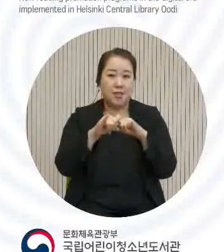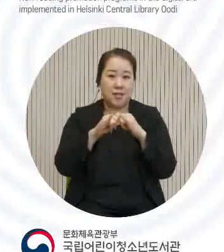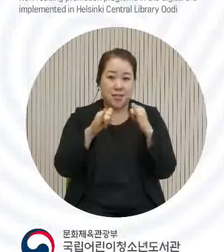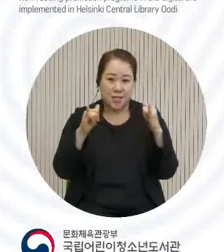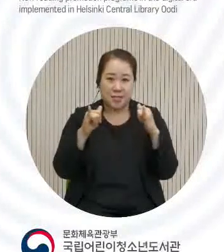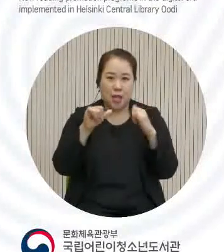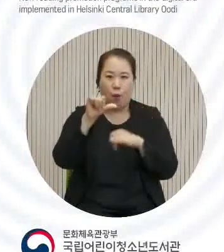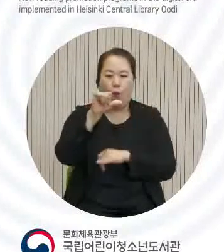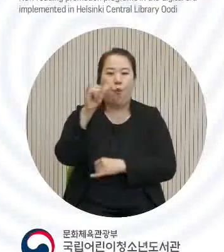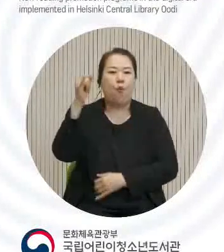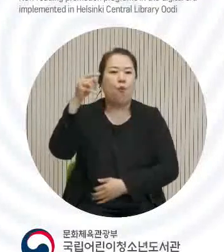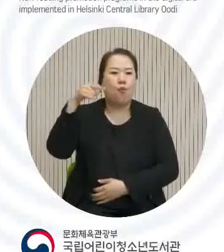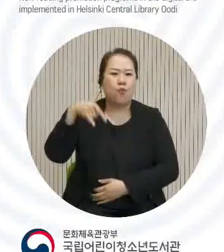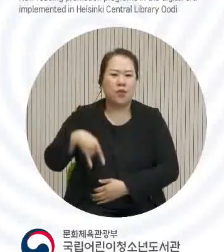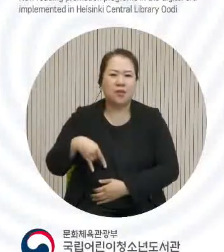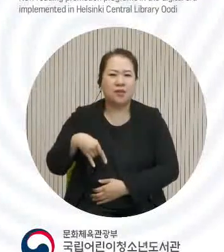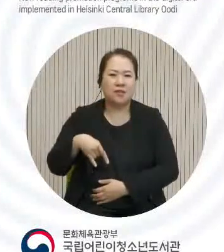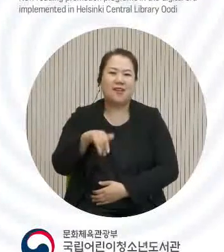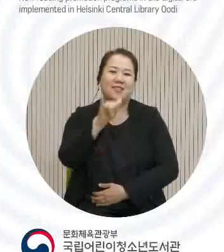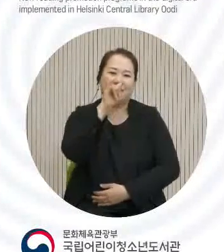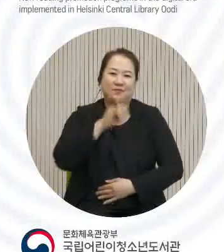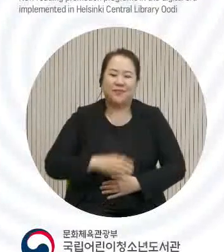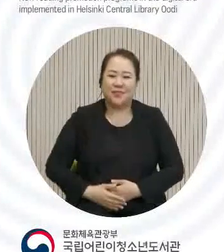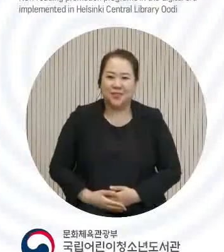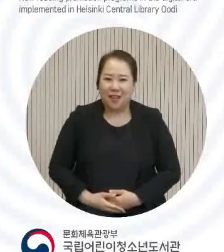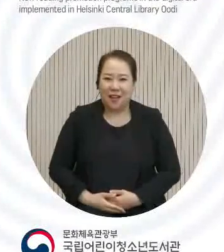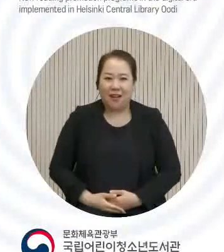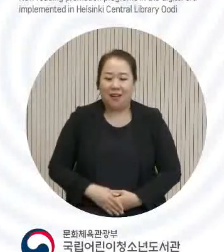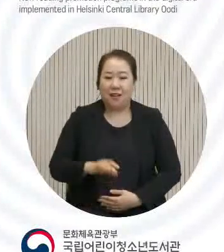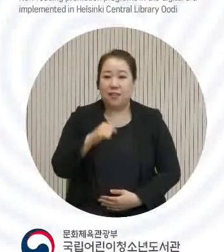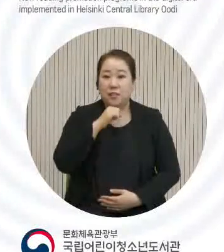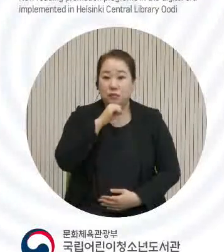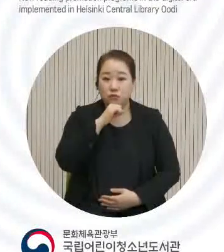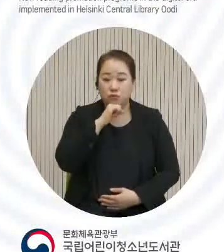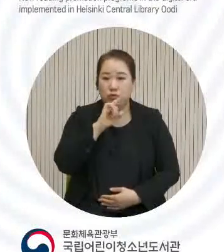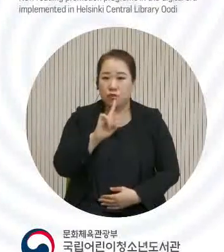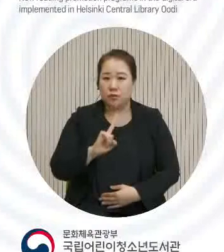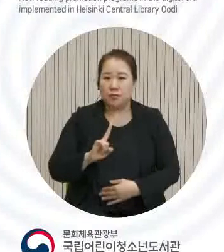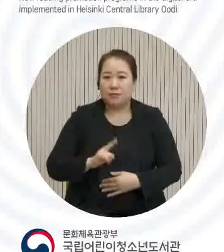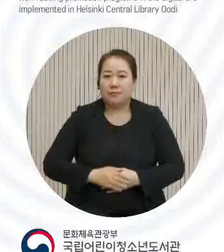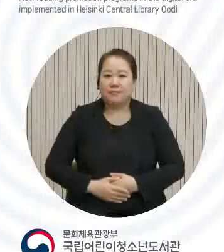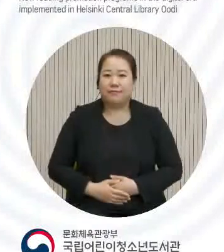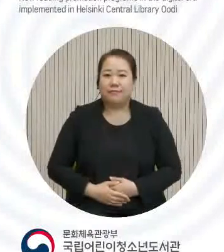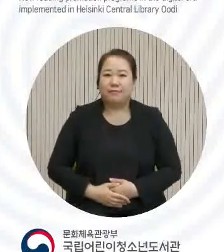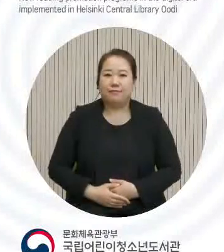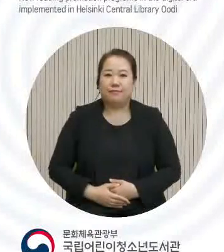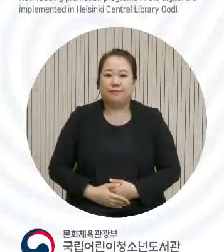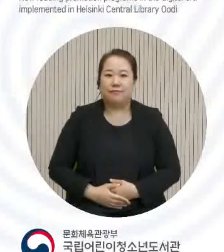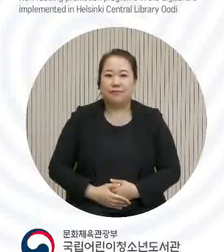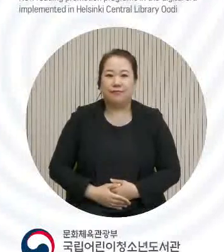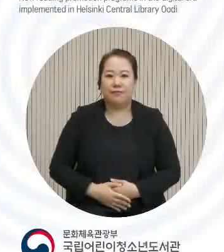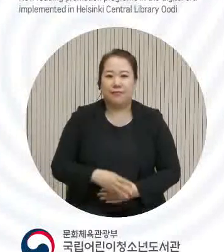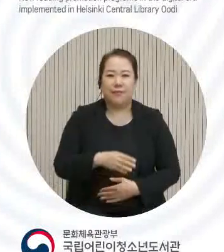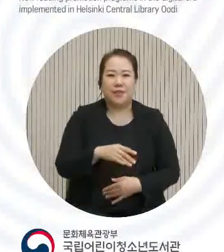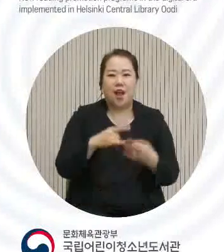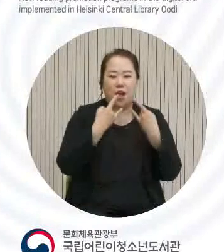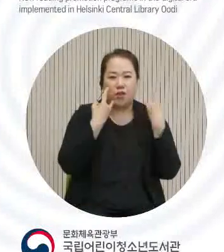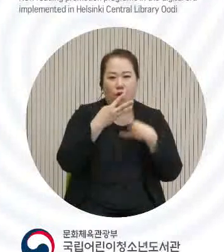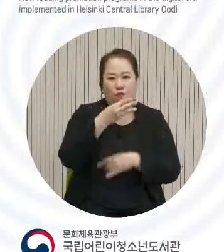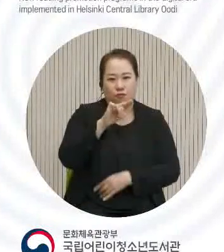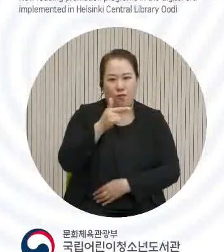example, Audi attracts double the number of visitors compared to the famous British Library in London.